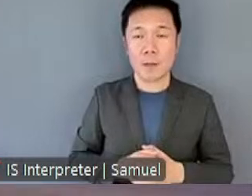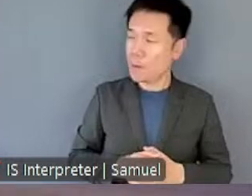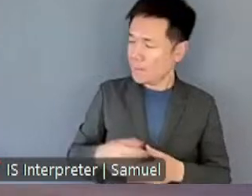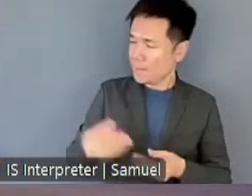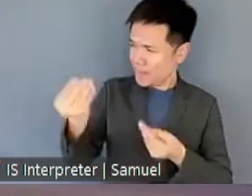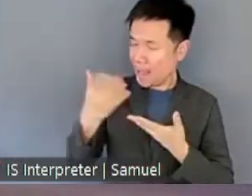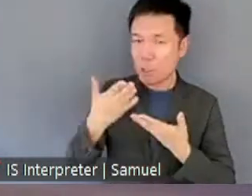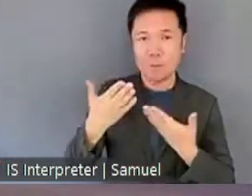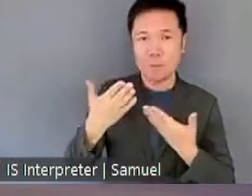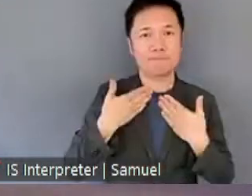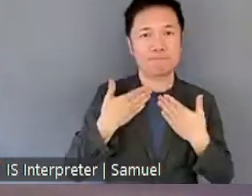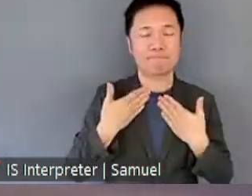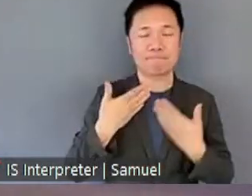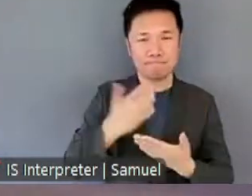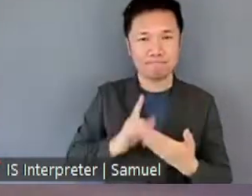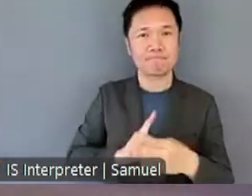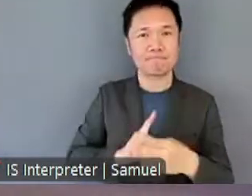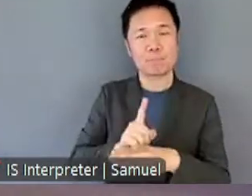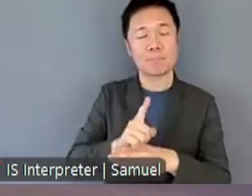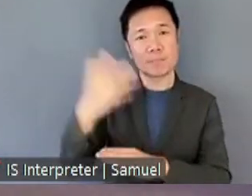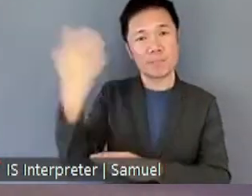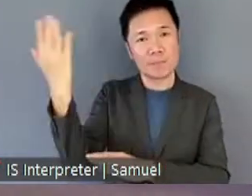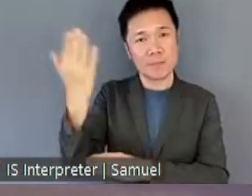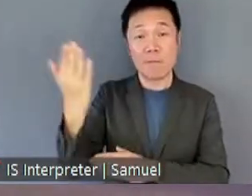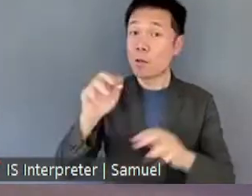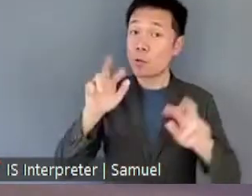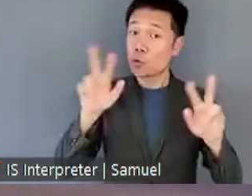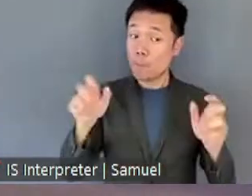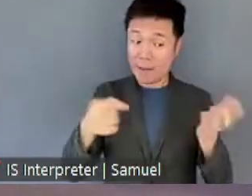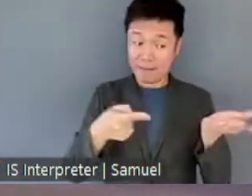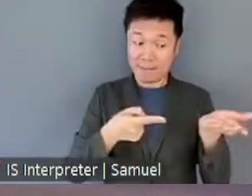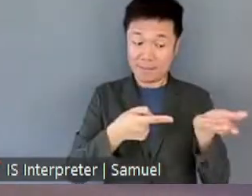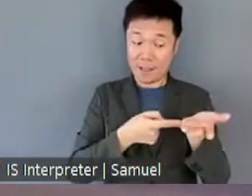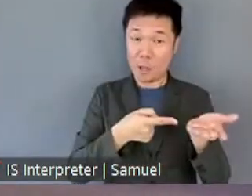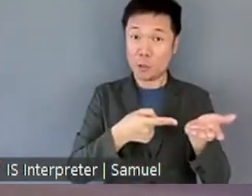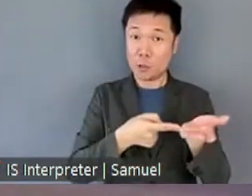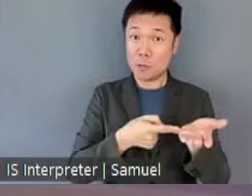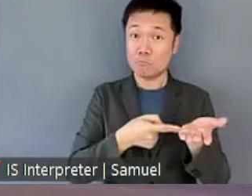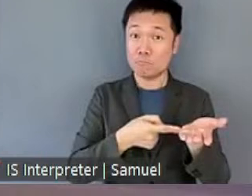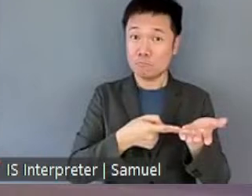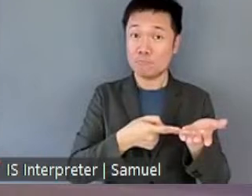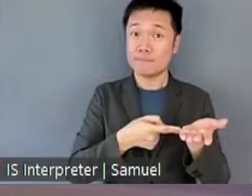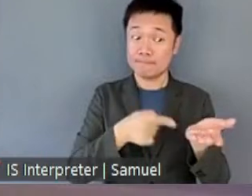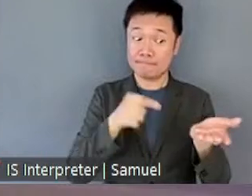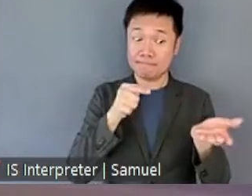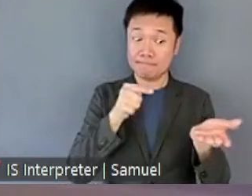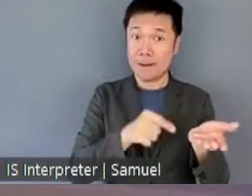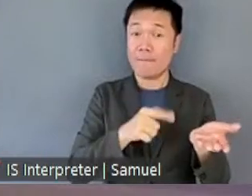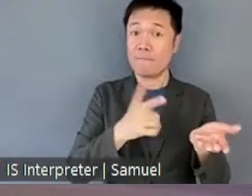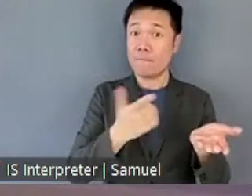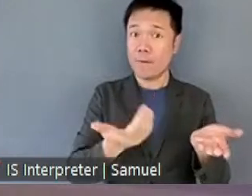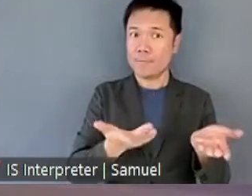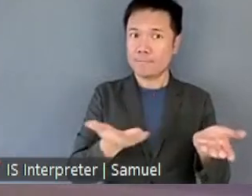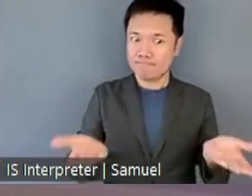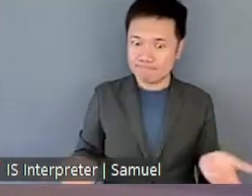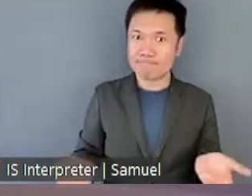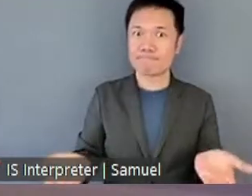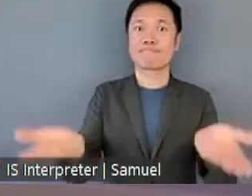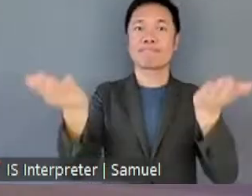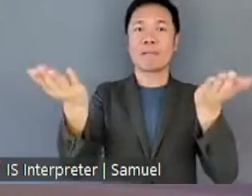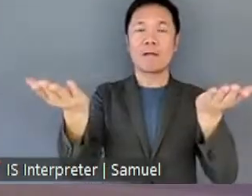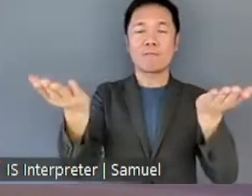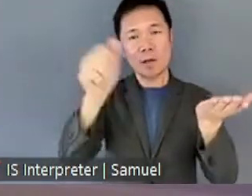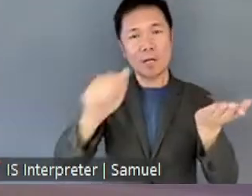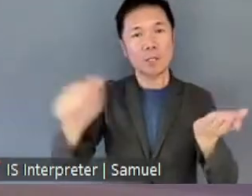to be here today to discuss how technology can help us better and build a better future for Asia